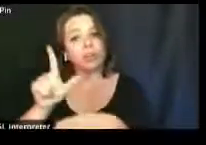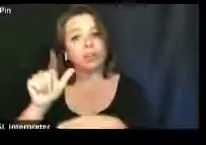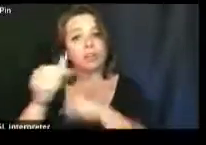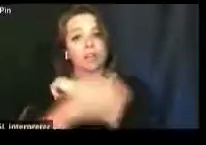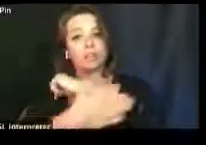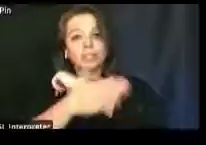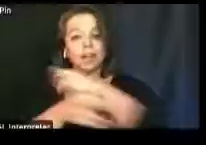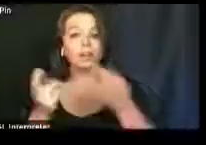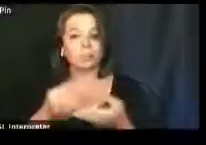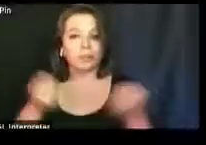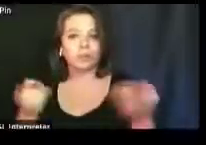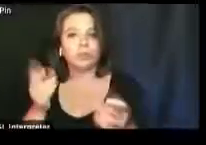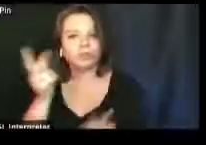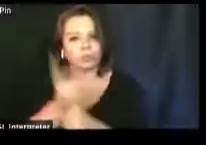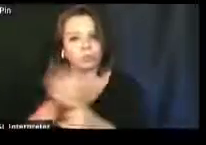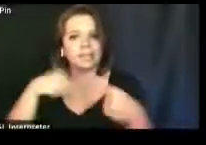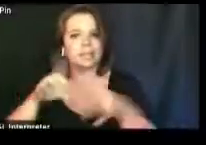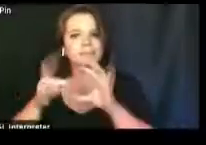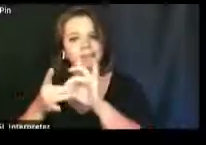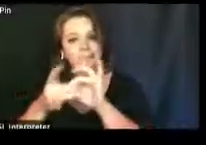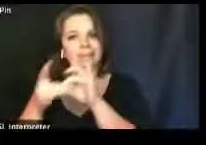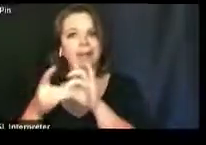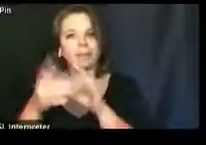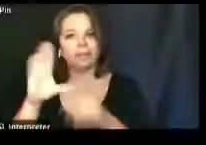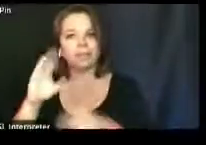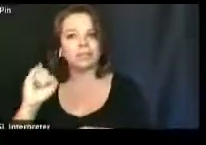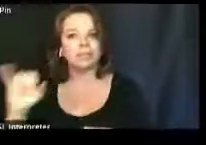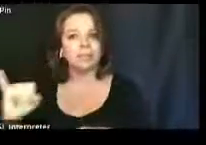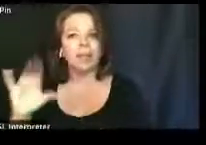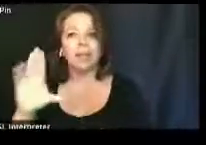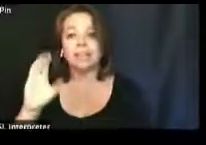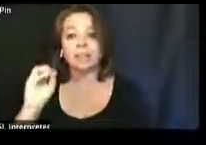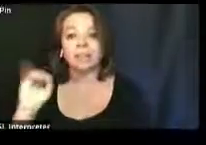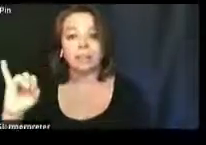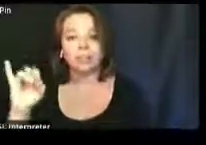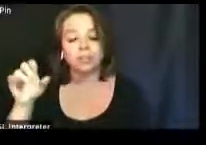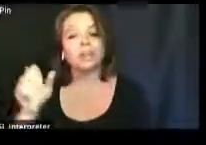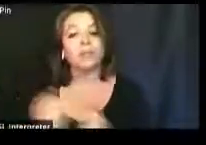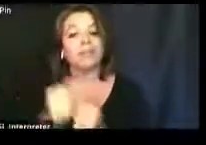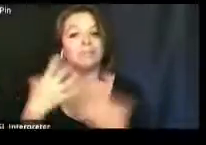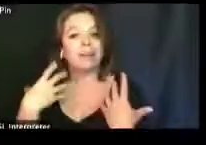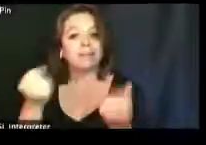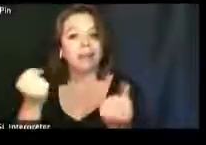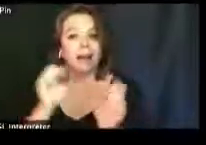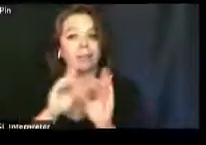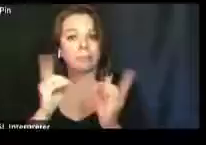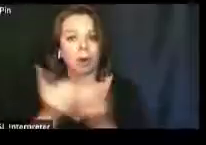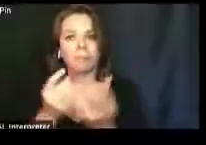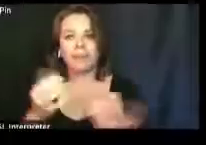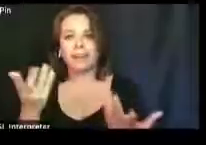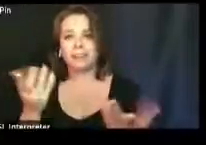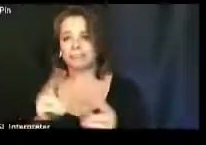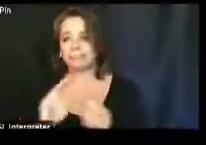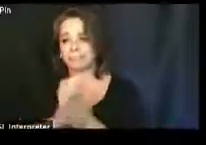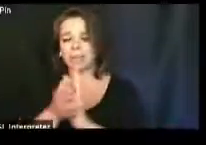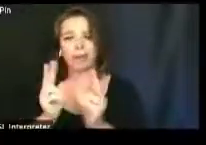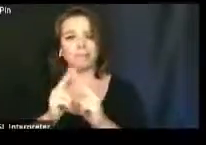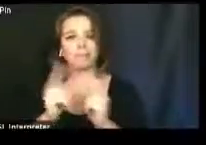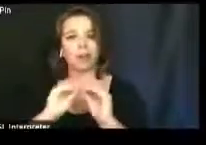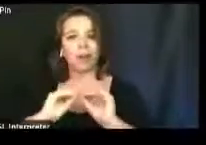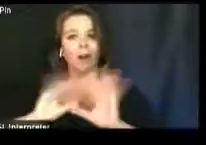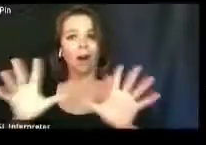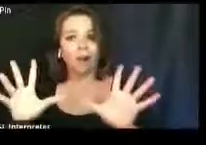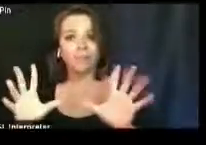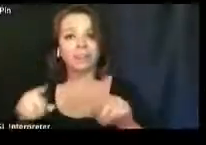of interest, such as the County Health Department. Never was it more apparent how separate Simi Valley is from the rest of us than during